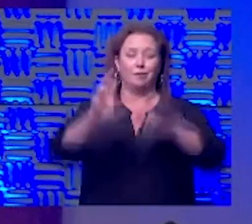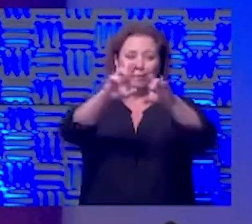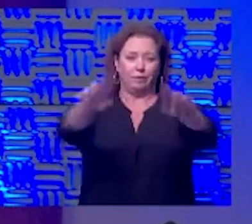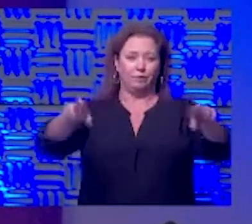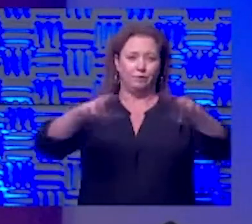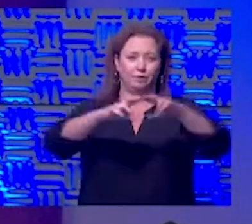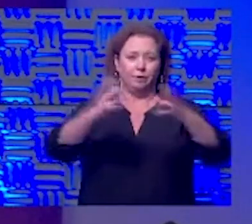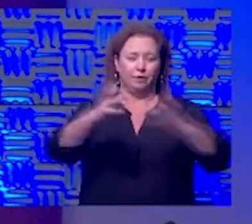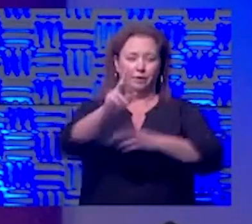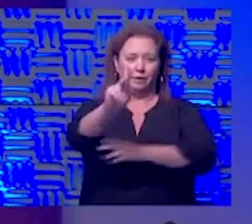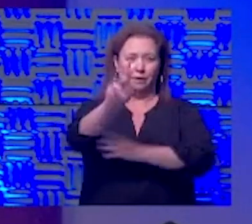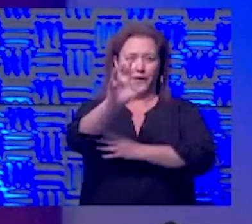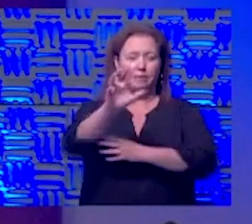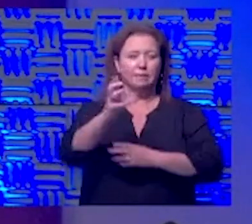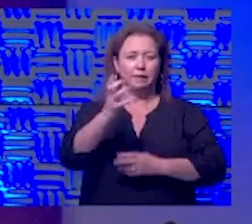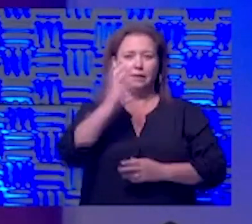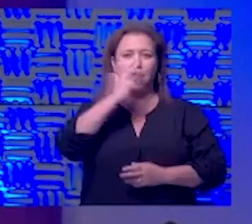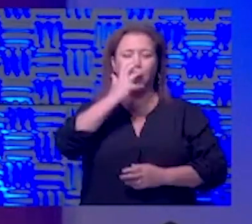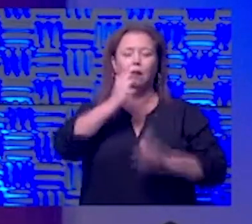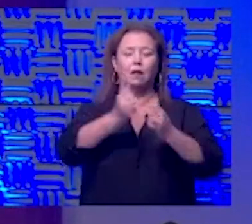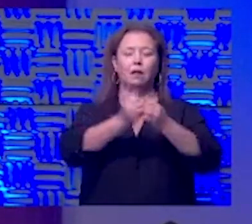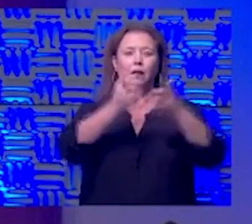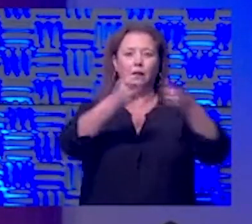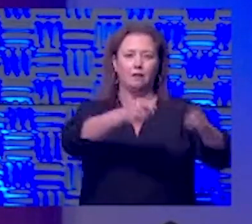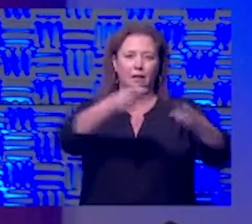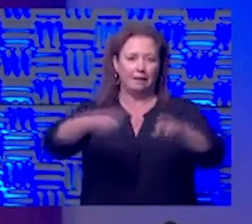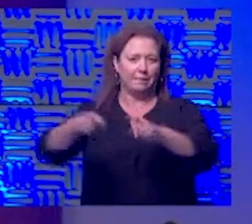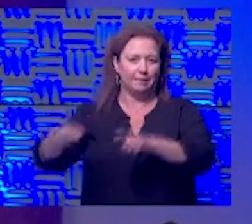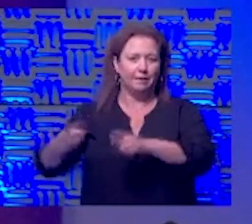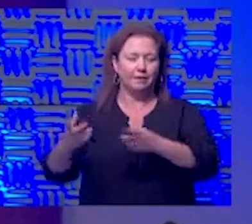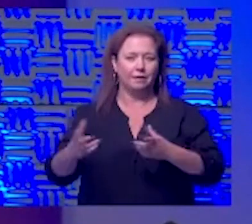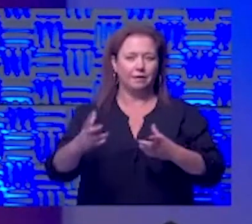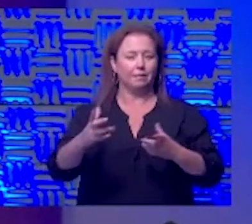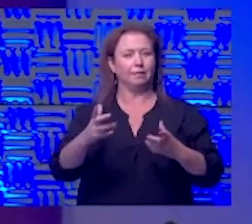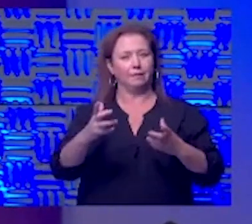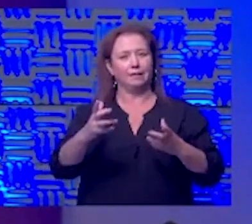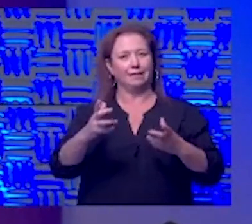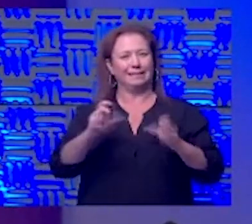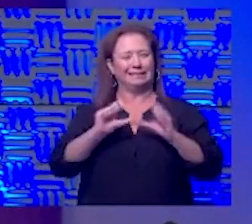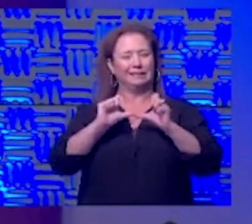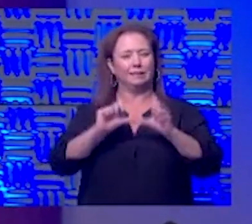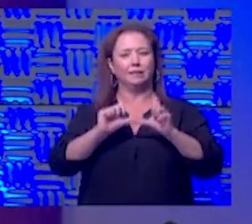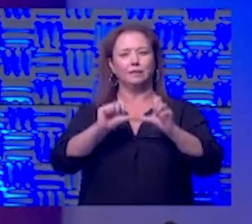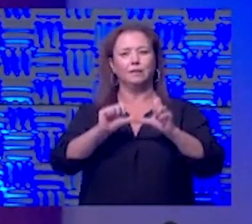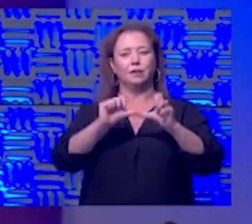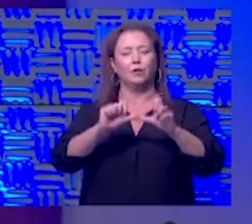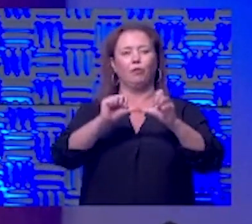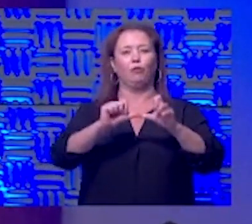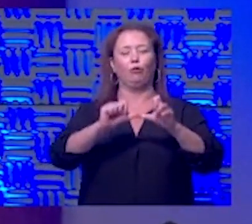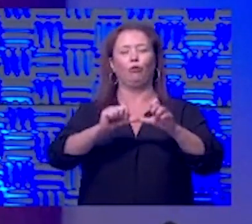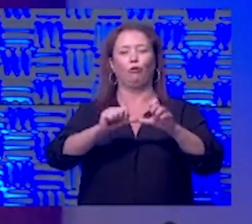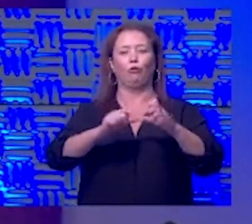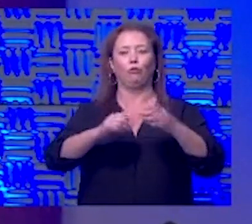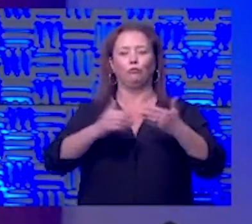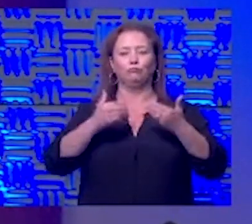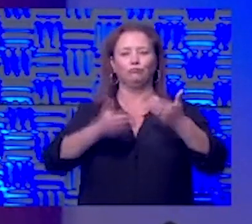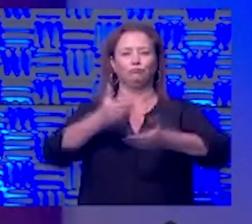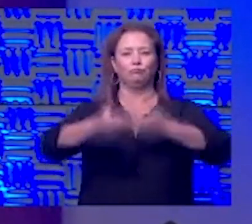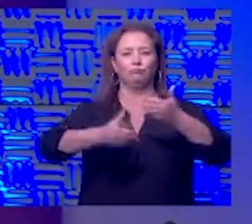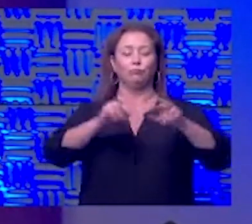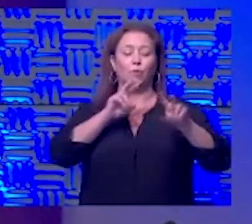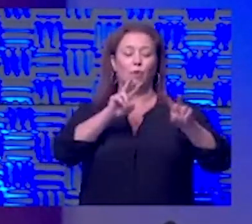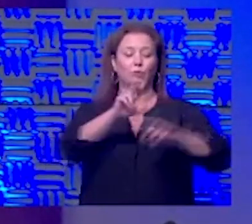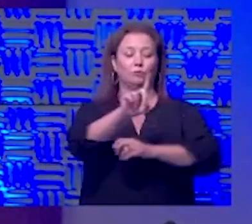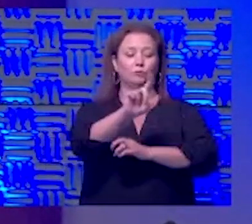here in Kansas City. Lots going on. It seems like it's kind of a continual rolling set of activities, watching